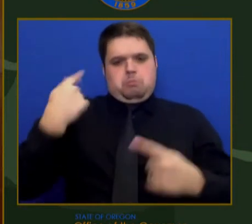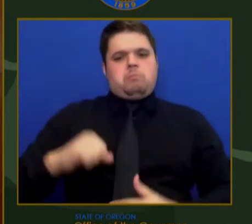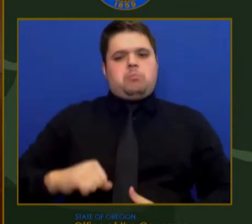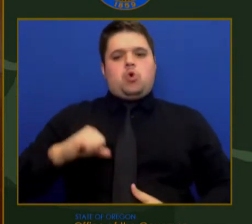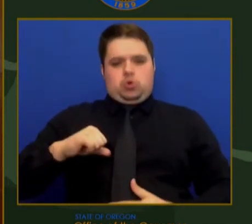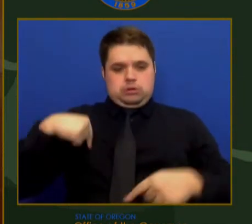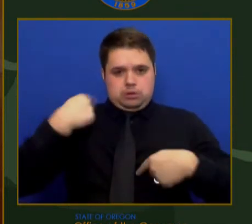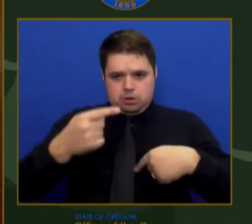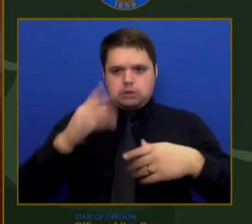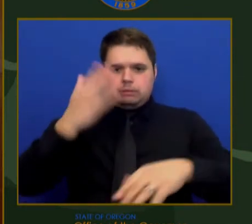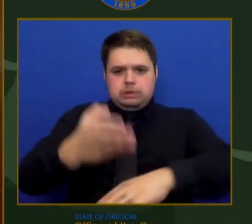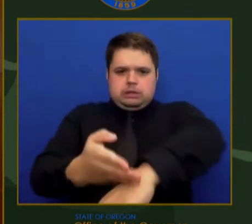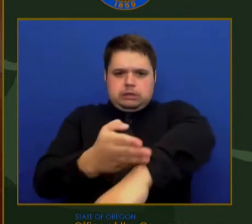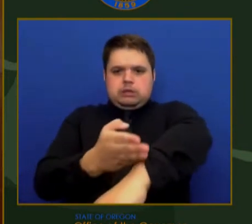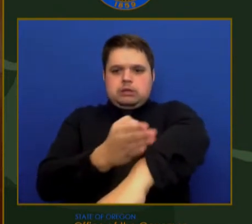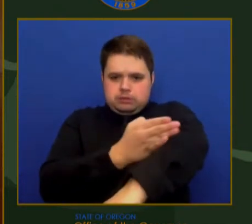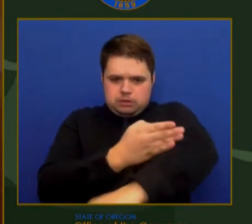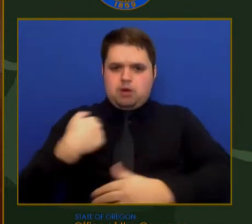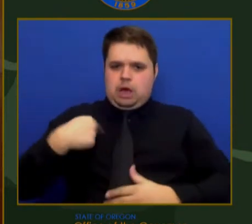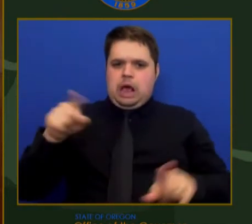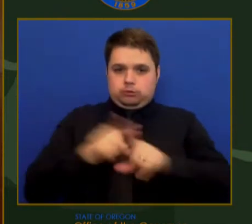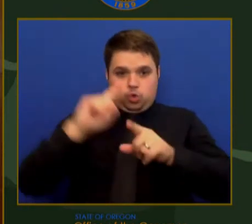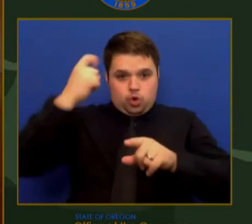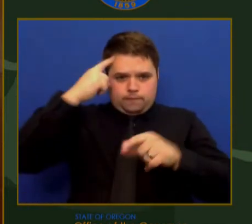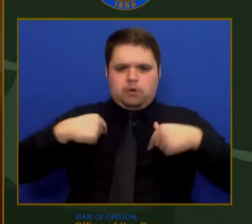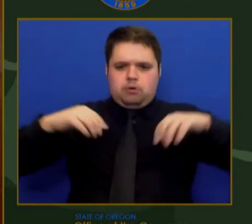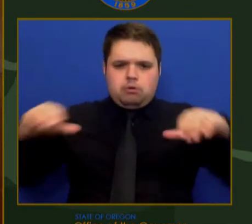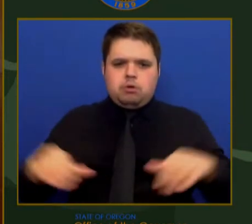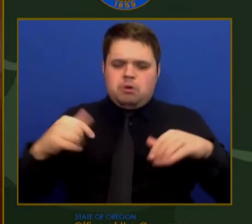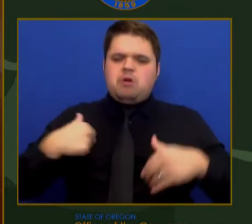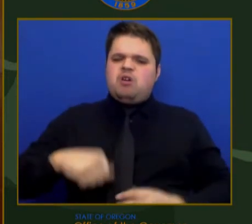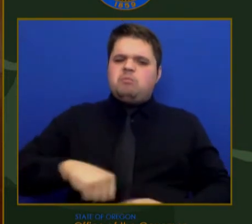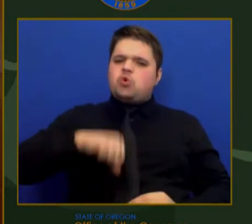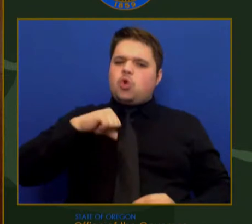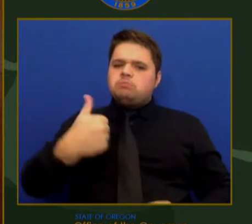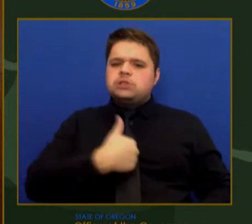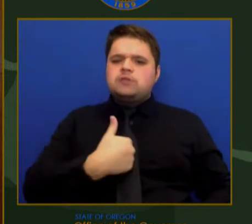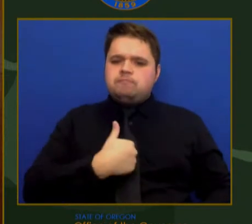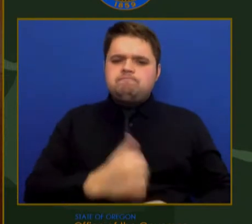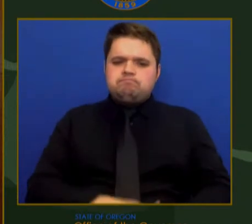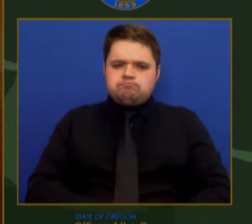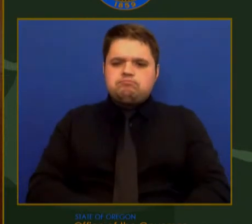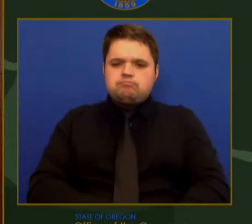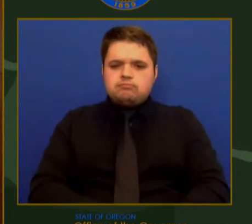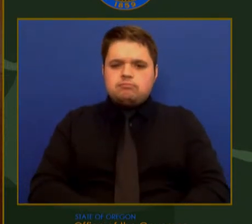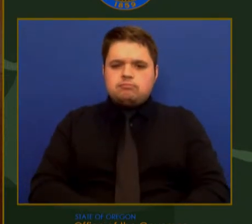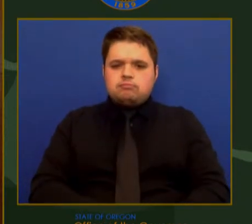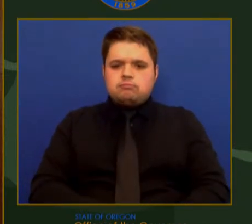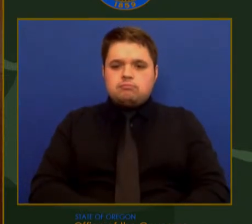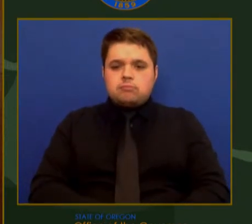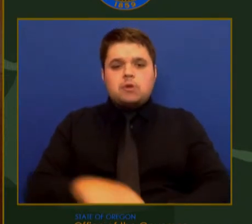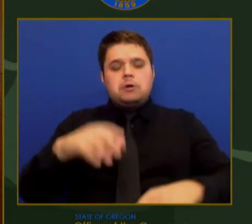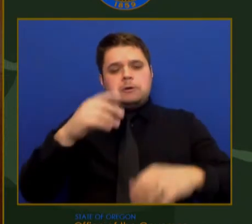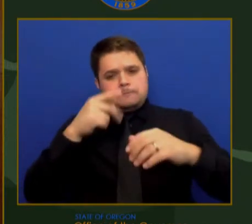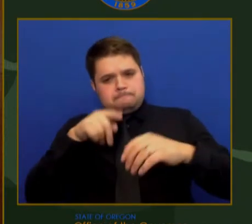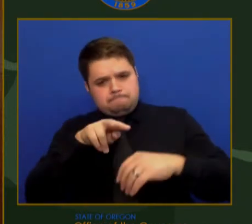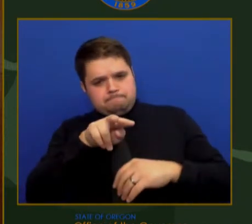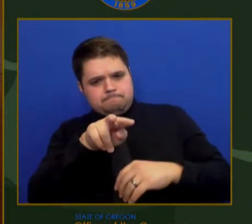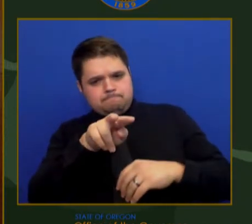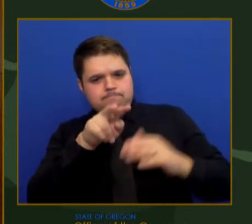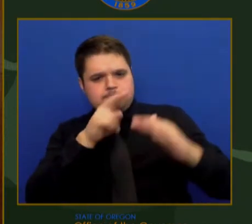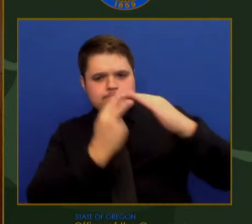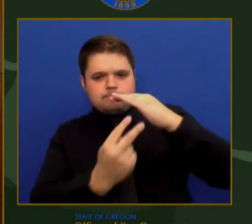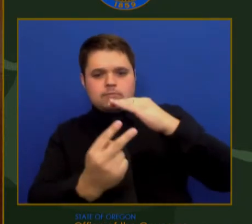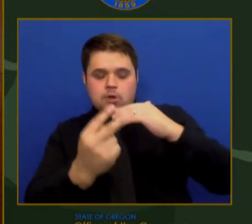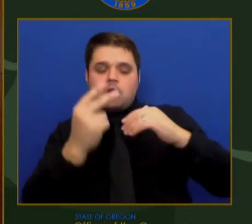We have led the nation in proving it is possible to address climate change and grow our economy at the